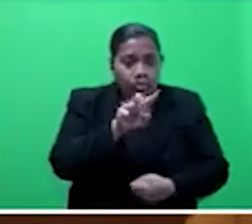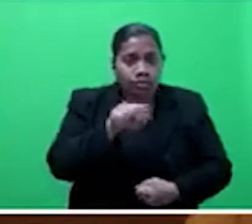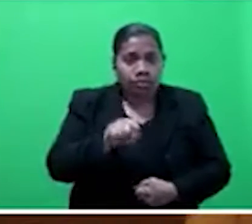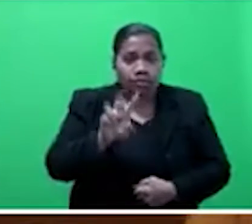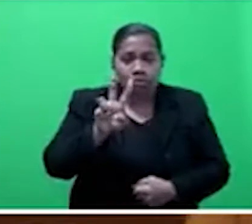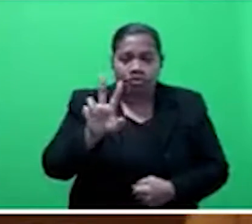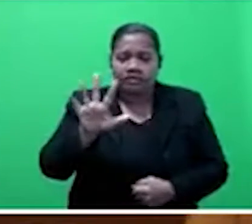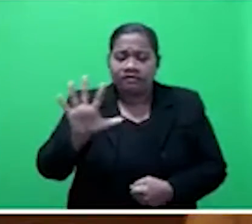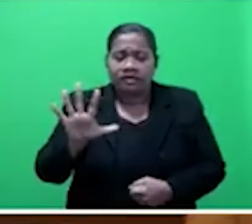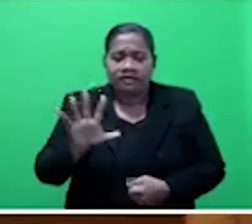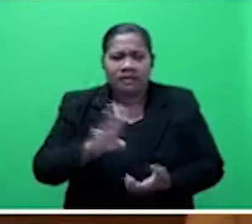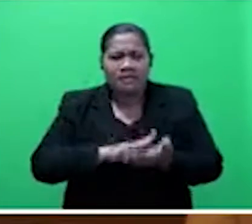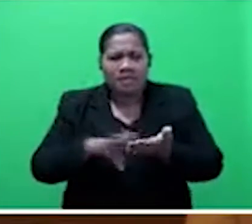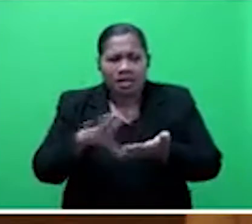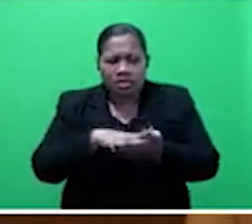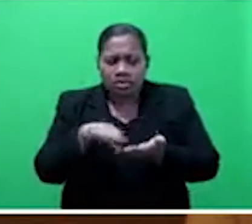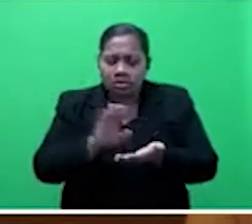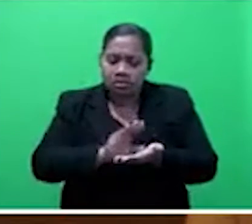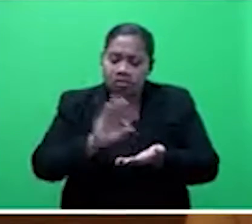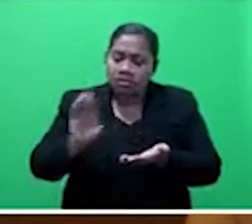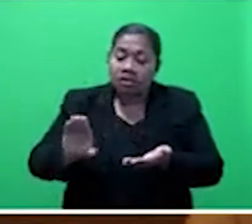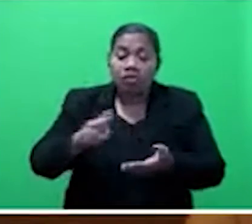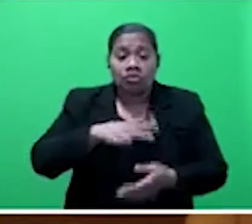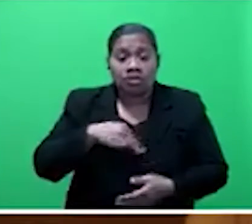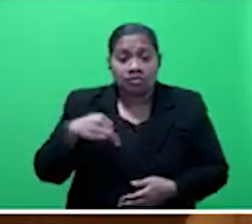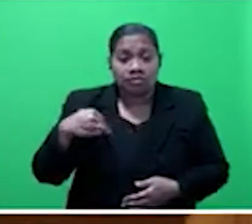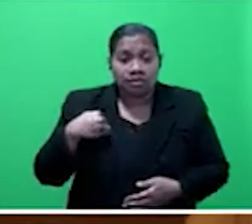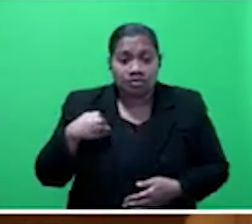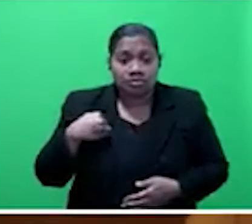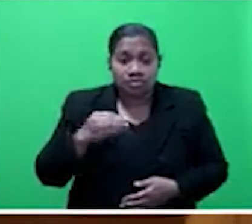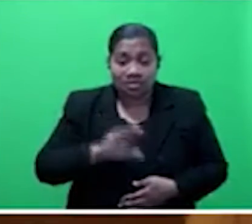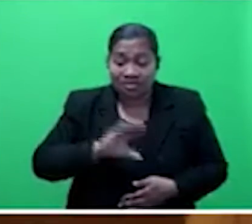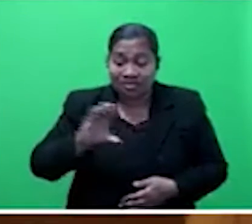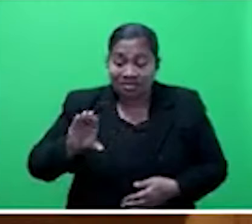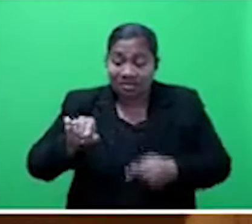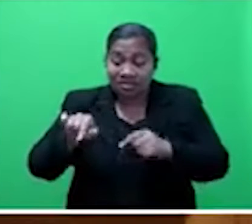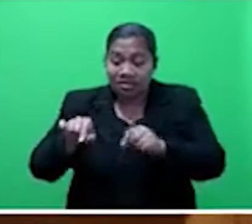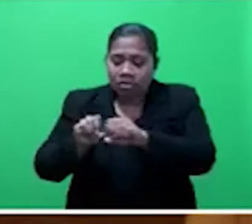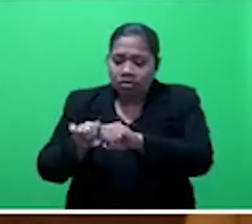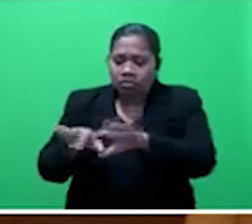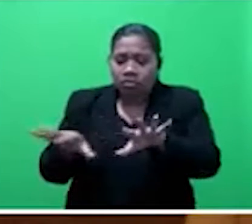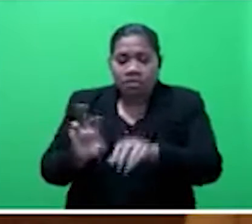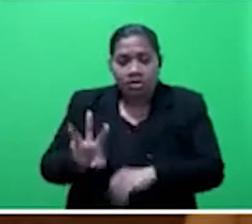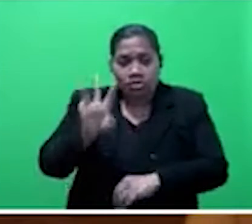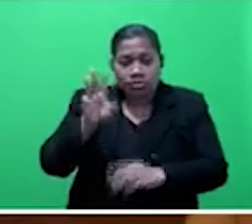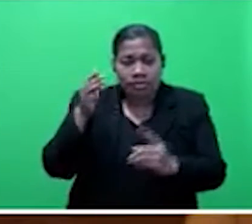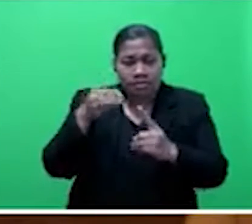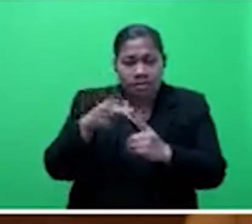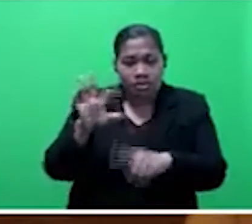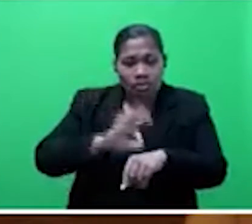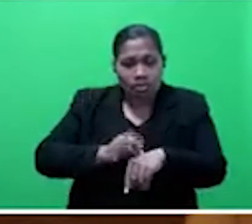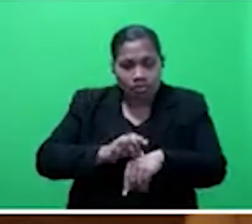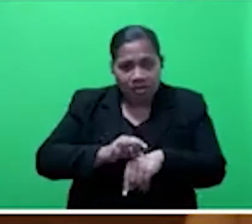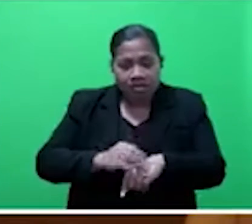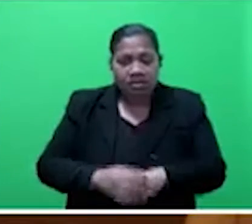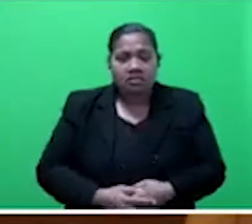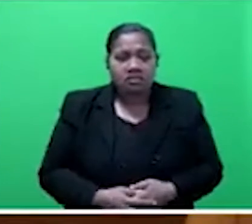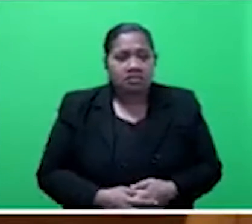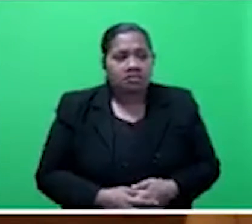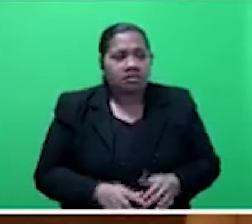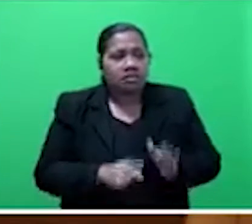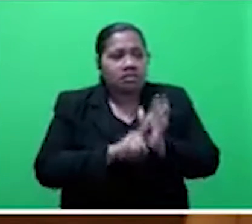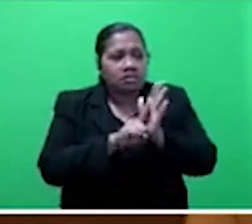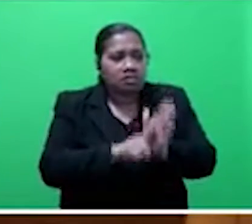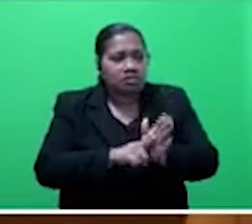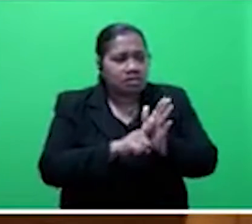been allocated to the ministry and distributed to the three main referral hospitals at CDLM Hospital, Lautoka